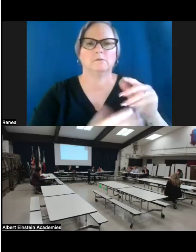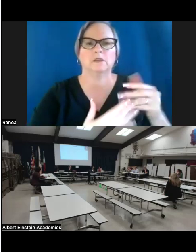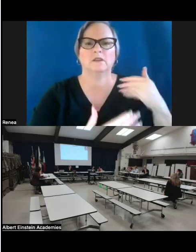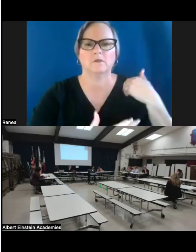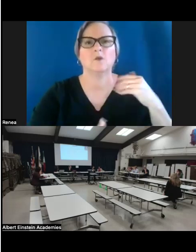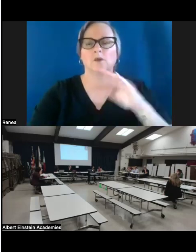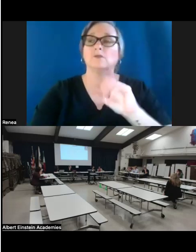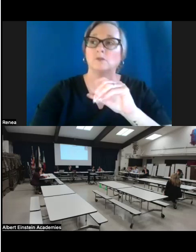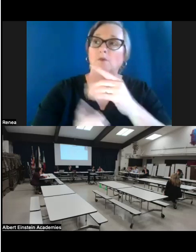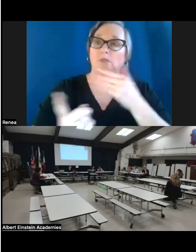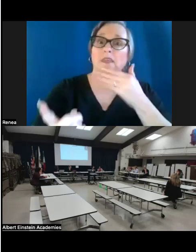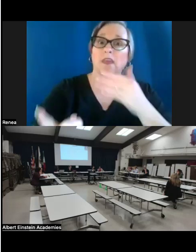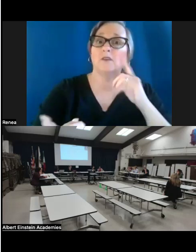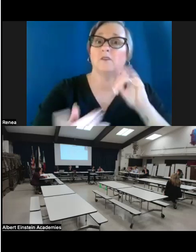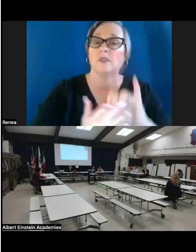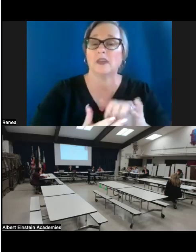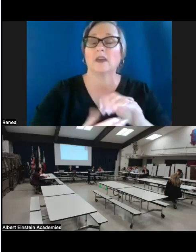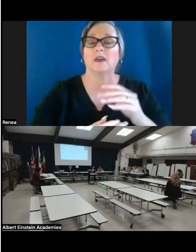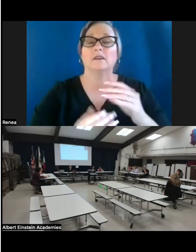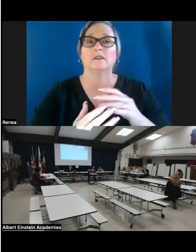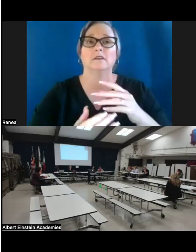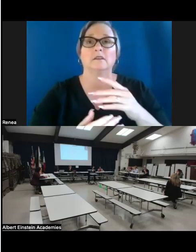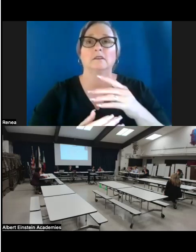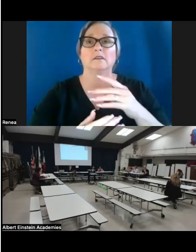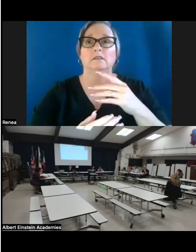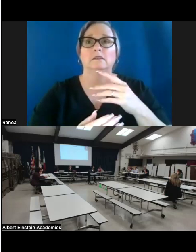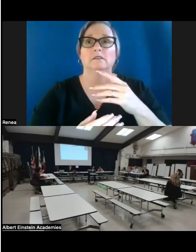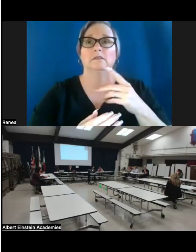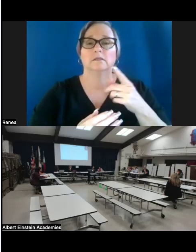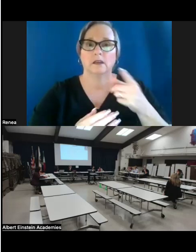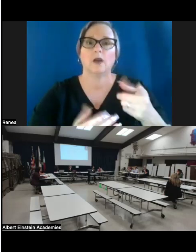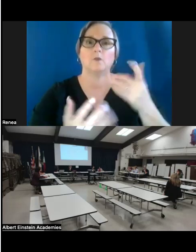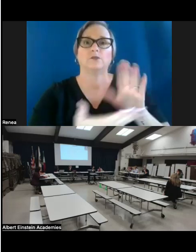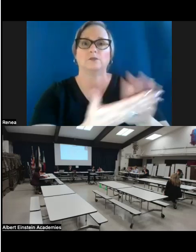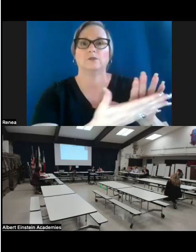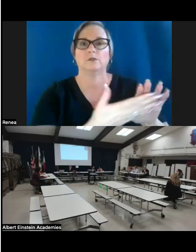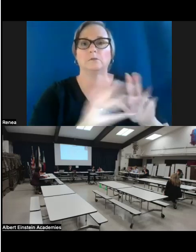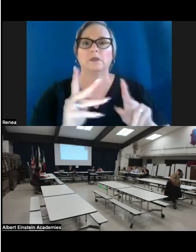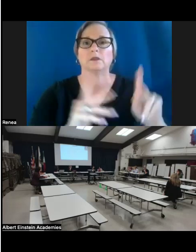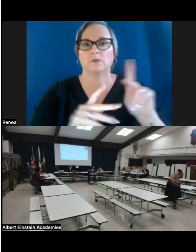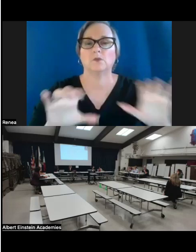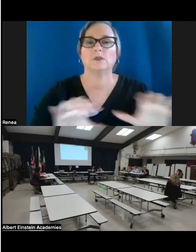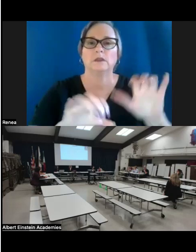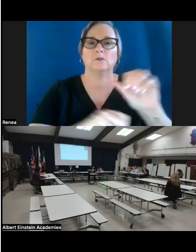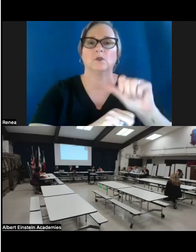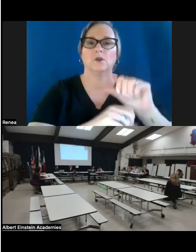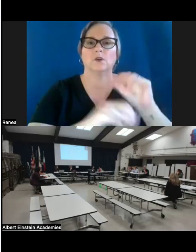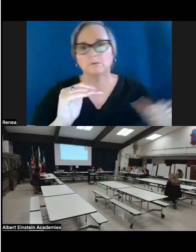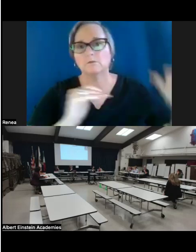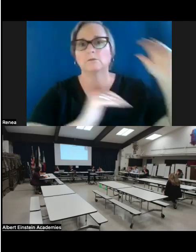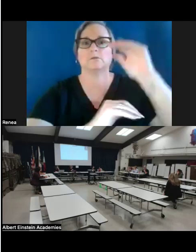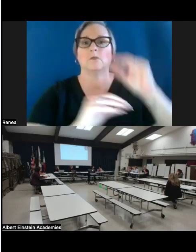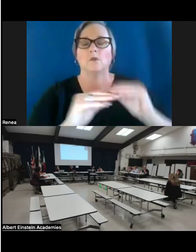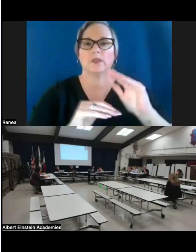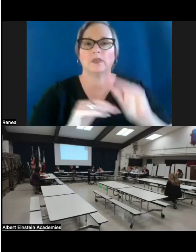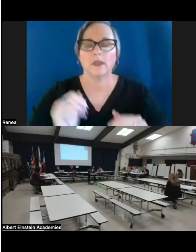you for that, because I know you guys have really gone above and beyond and really seeking out input from DLAC. But I'll look through all of our DLAC records too